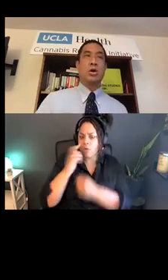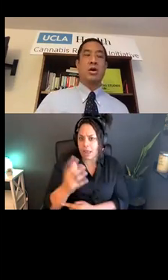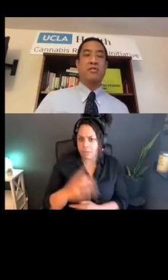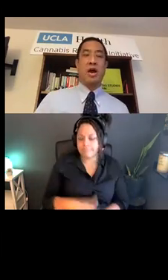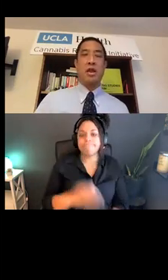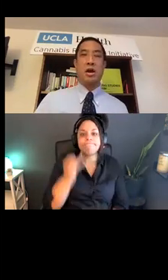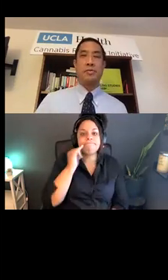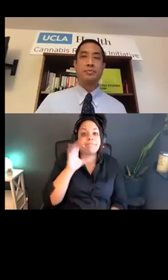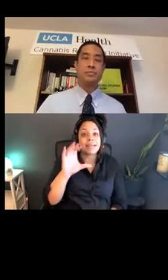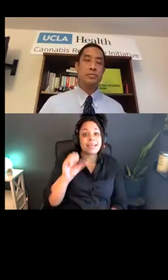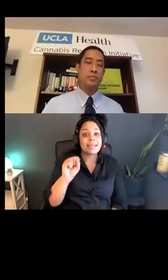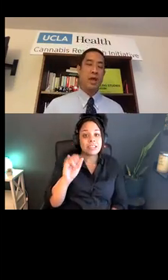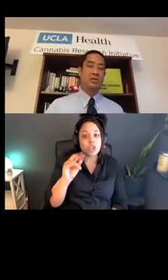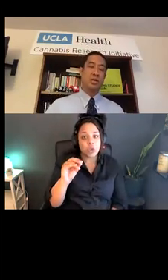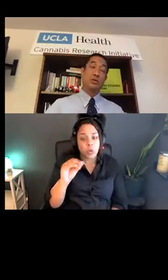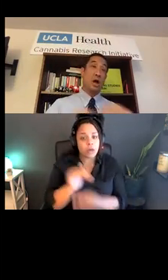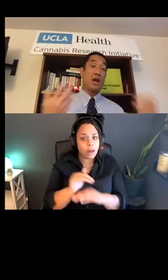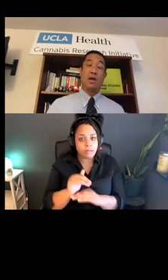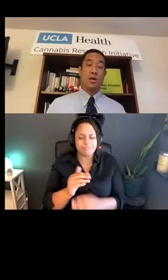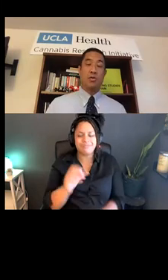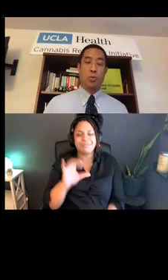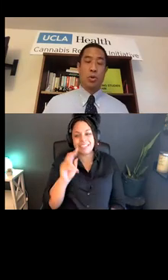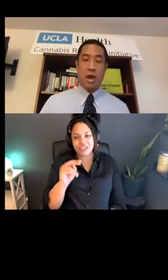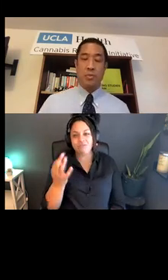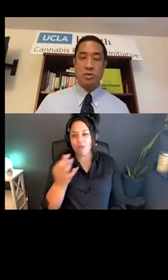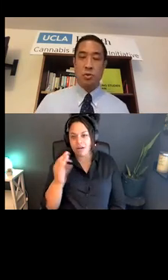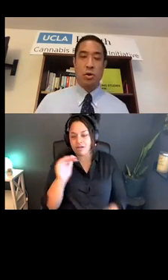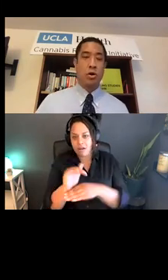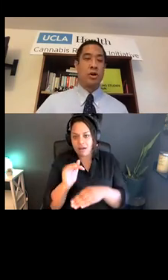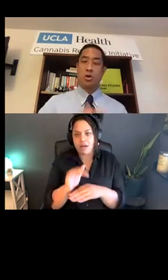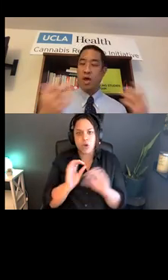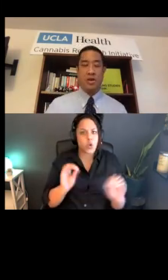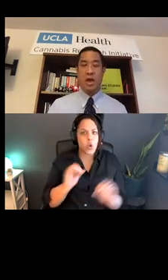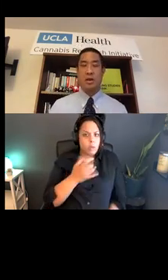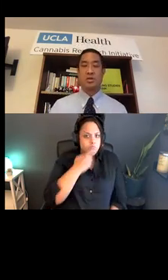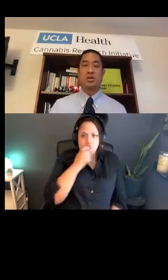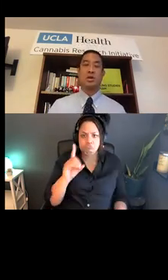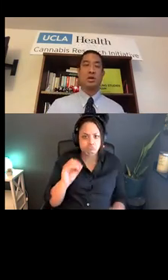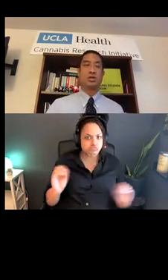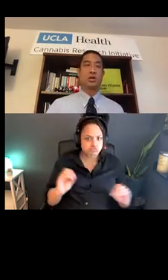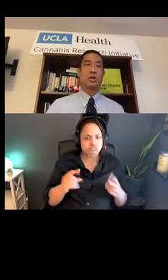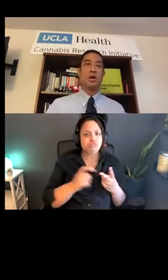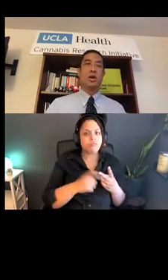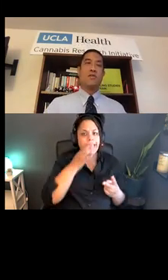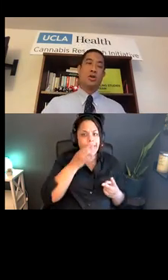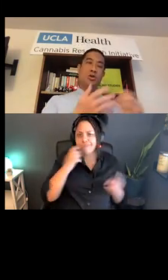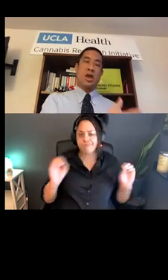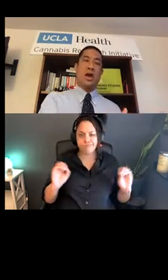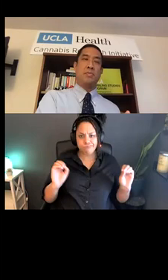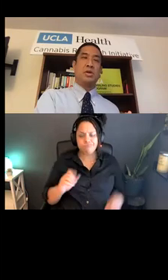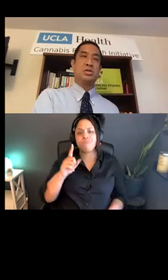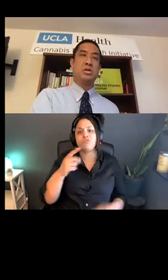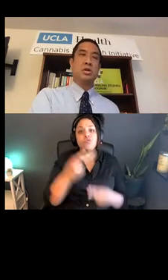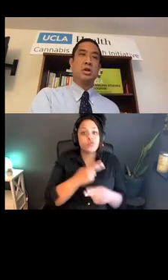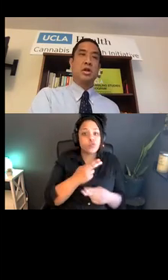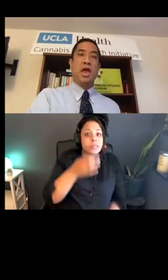casino on a Friday night. Let's say you're not with gambling disorder and you don't have a cannabis addiction. If you use